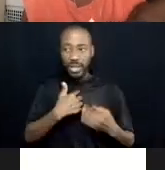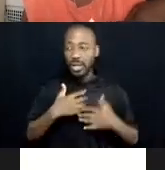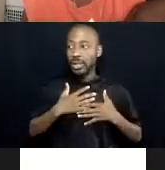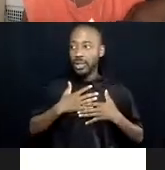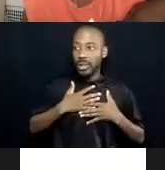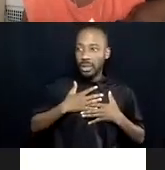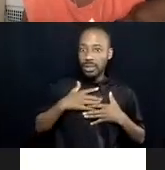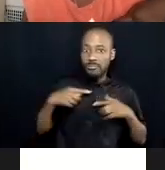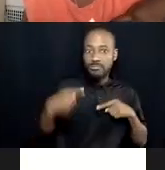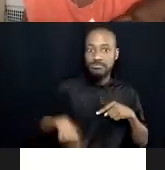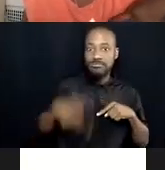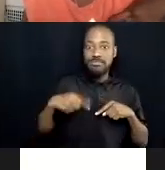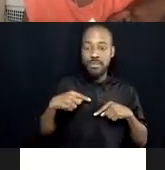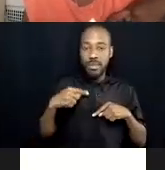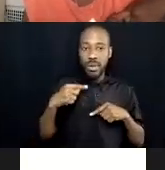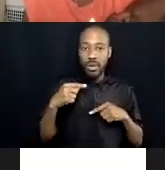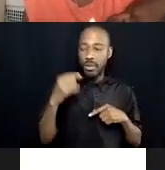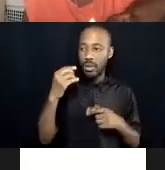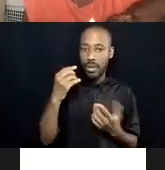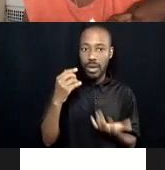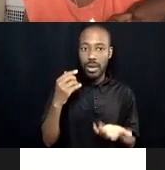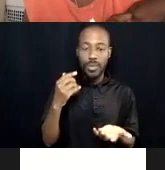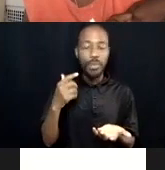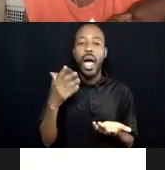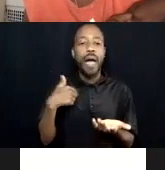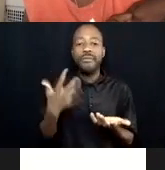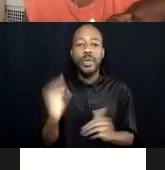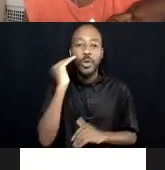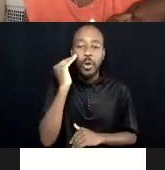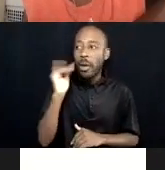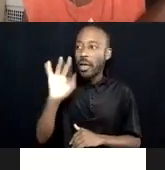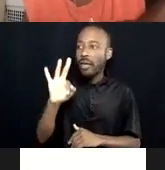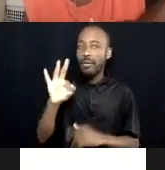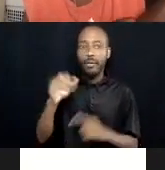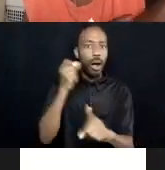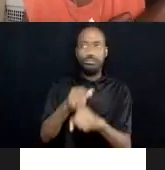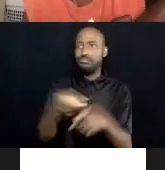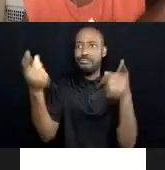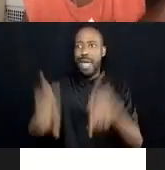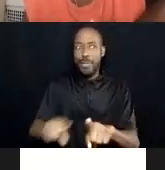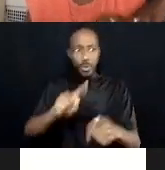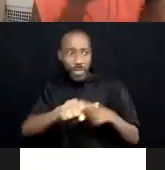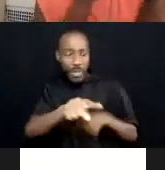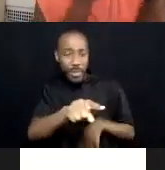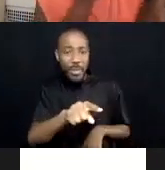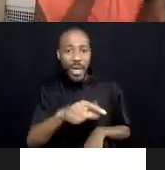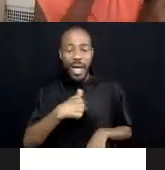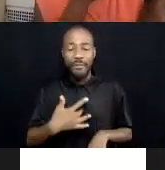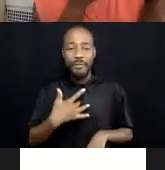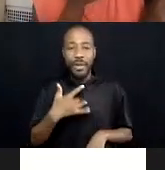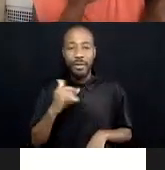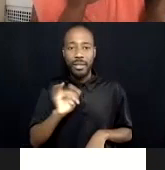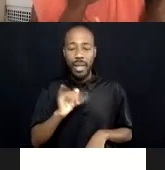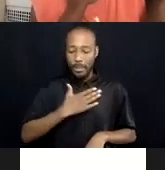I was locked up. But I knew that if anything had happened to them, you know, I would feel like that was my